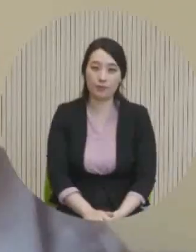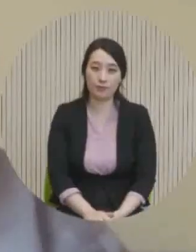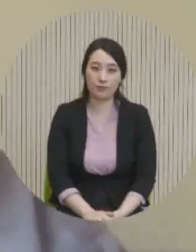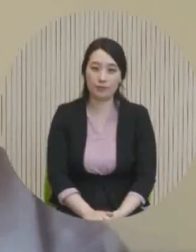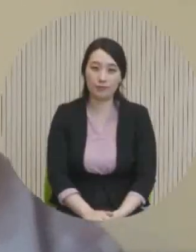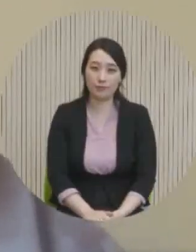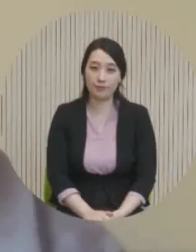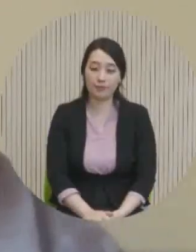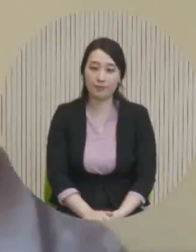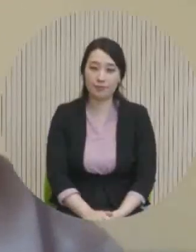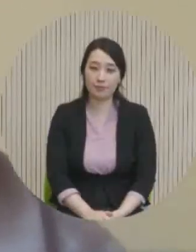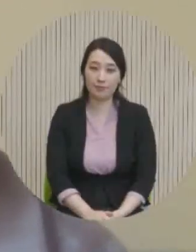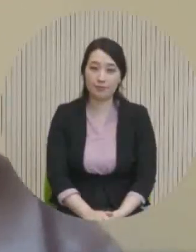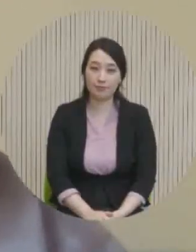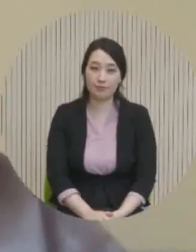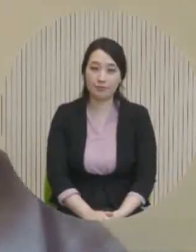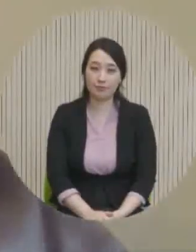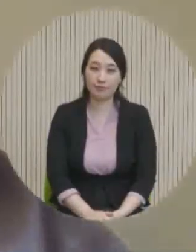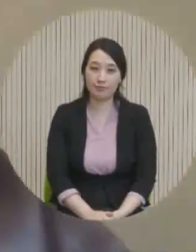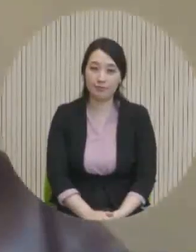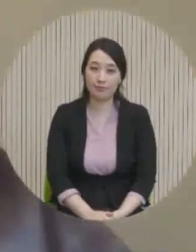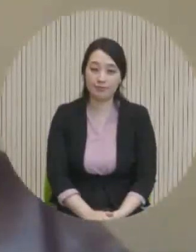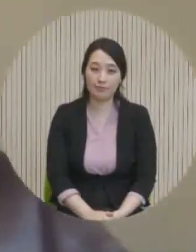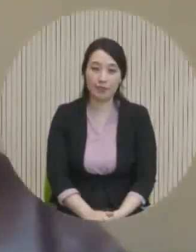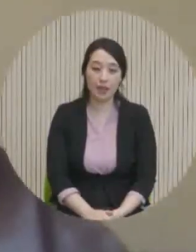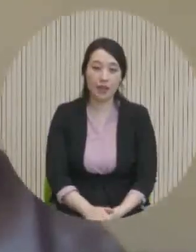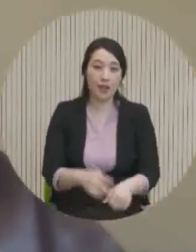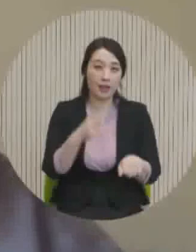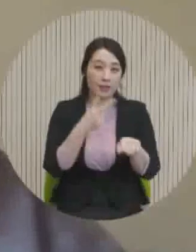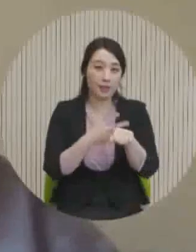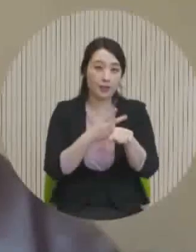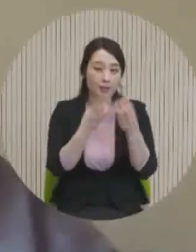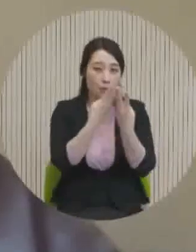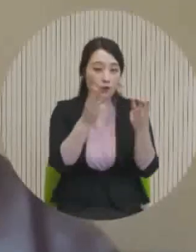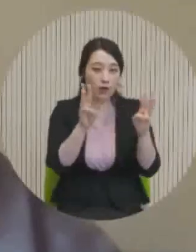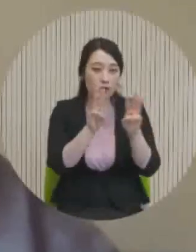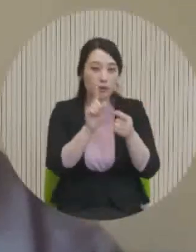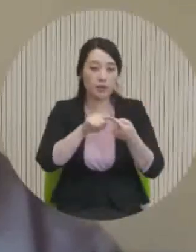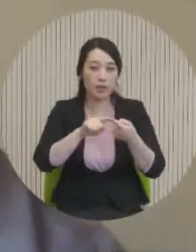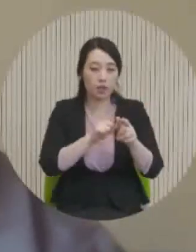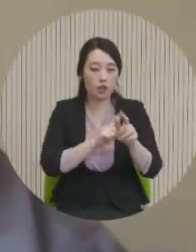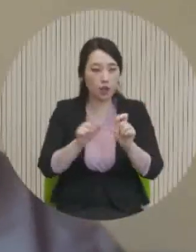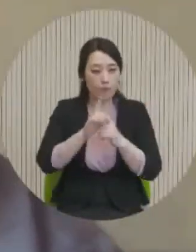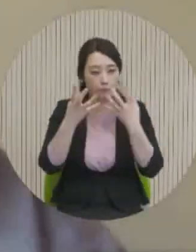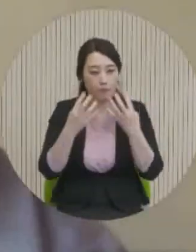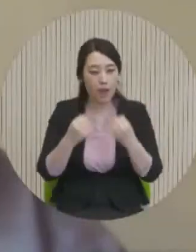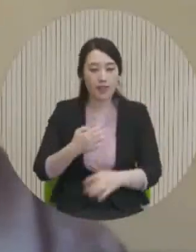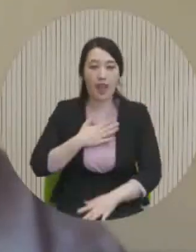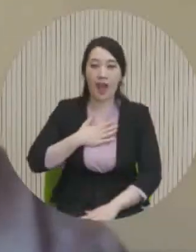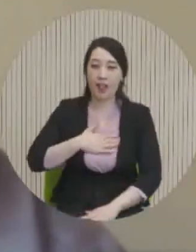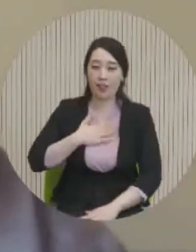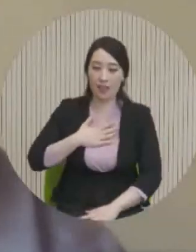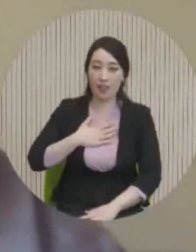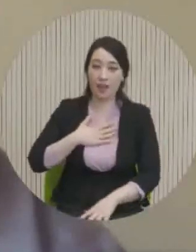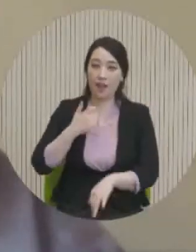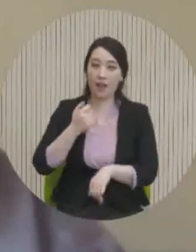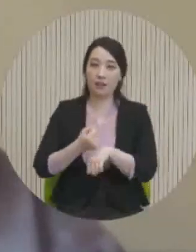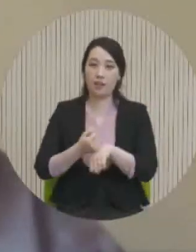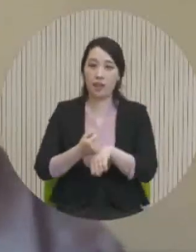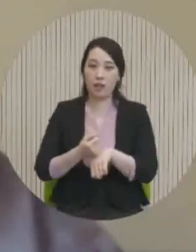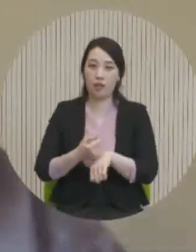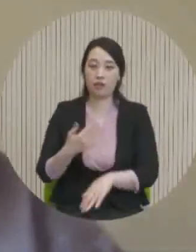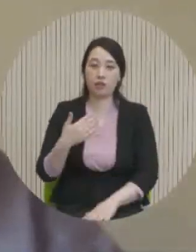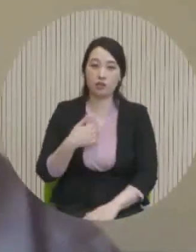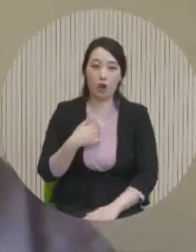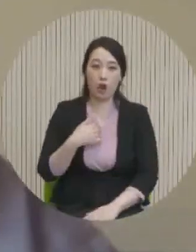this is the way to get the teachers know the workshops, and then they can provide them and take their class to